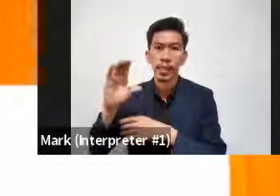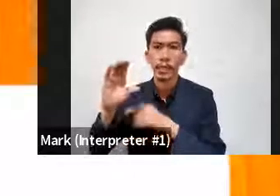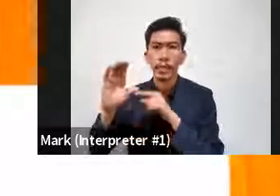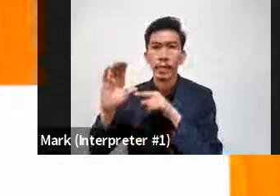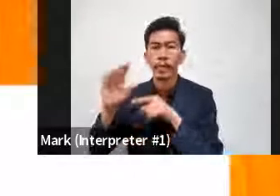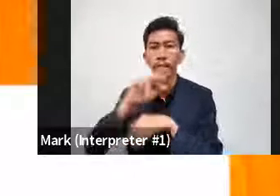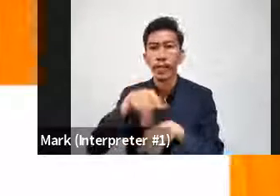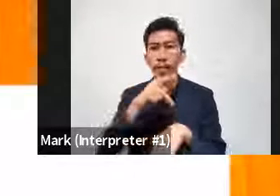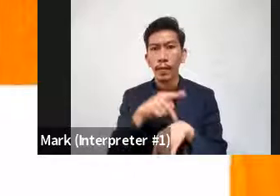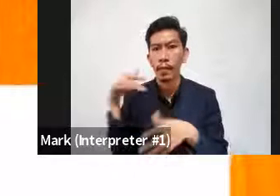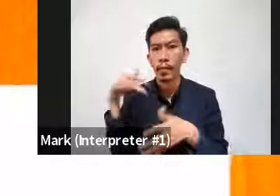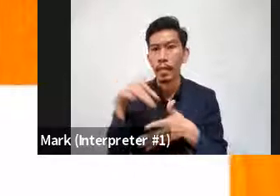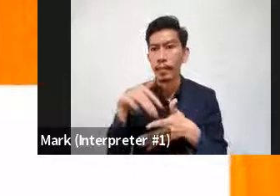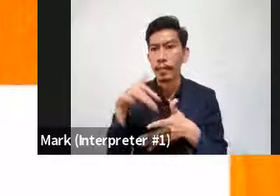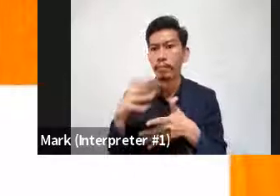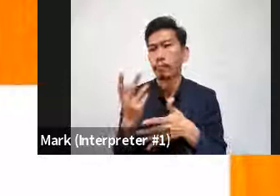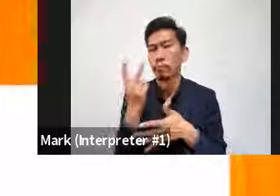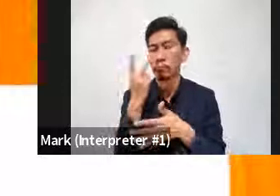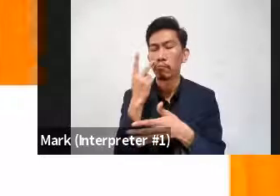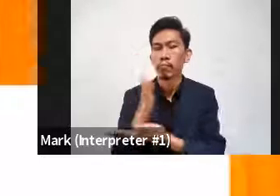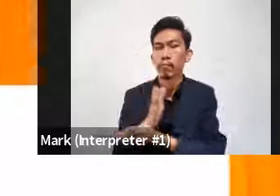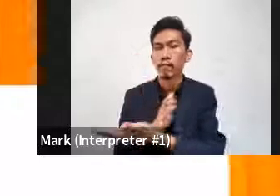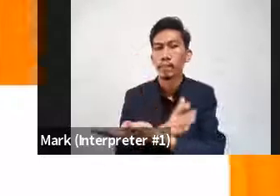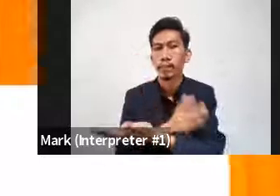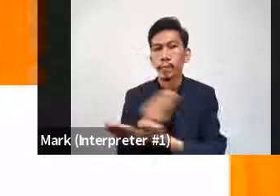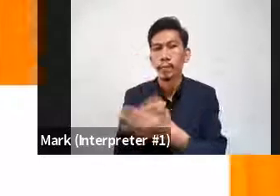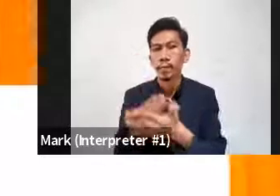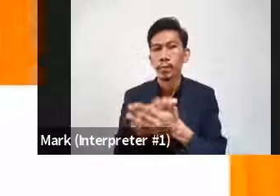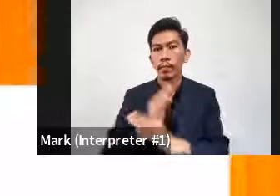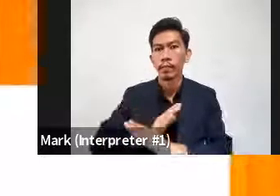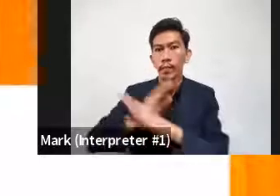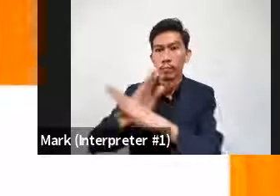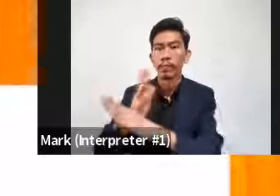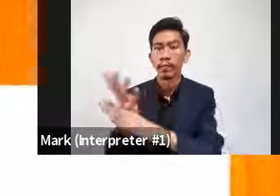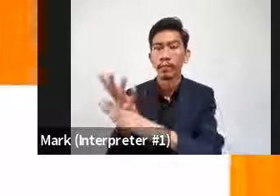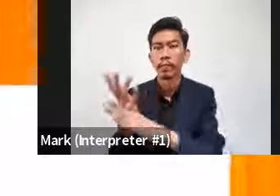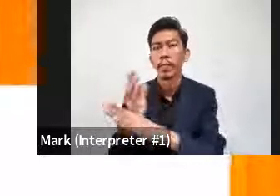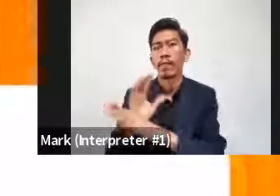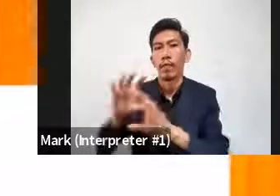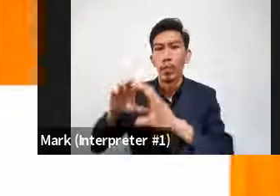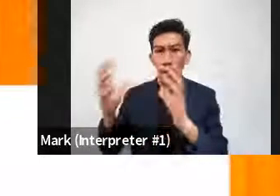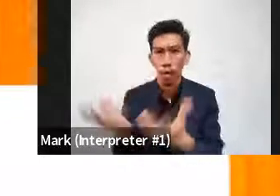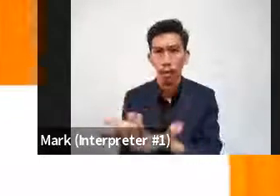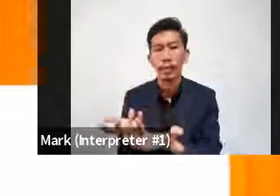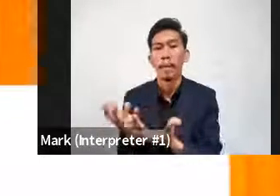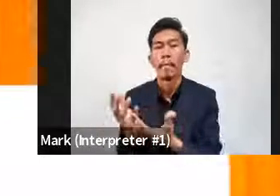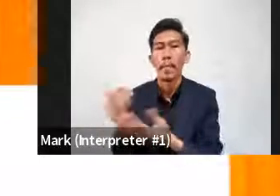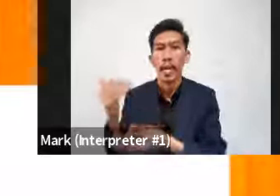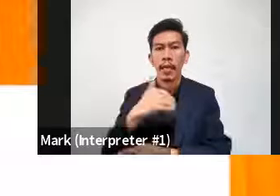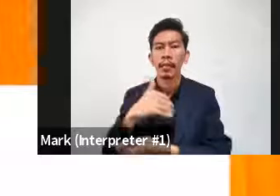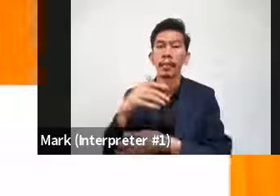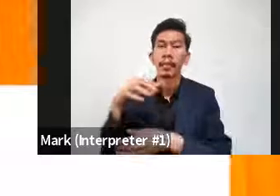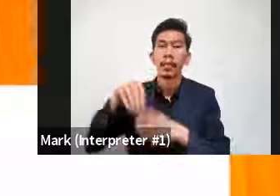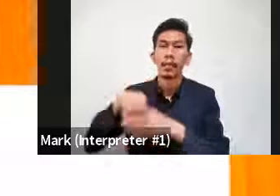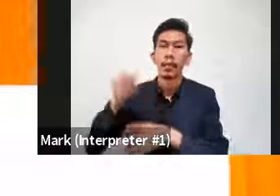Philippines study looking at progress on financial protection goals. This was for World Bank and in 2015,